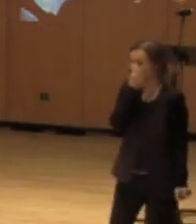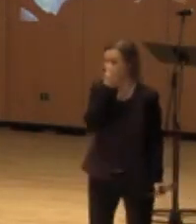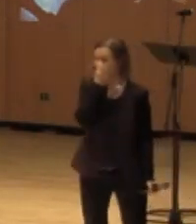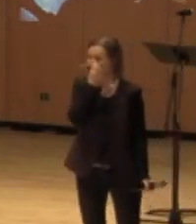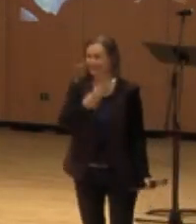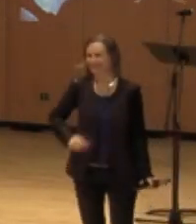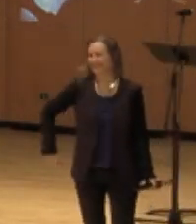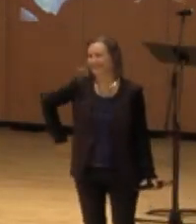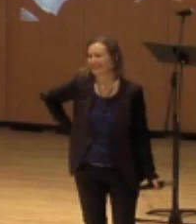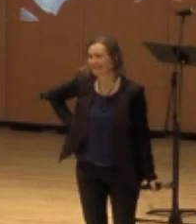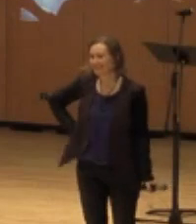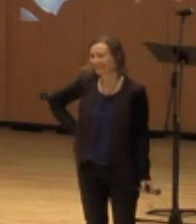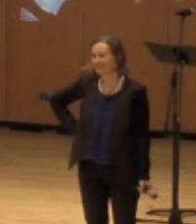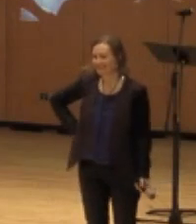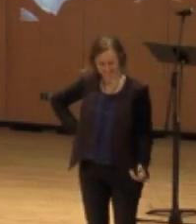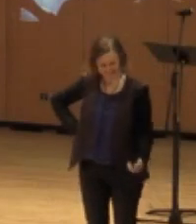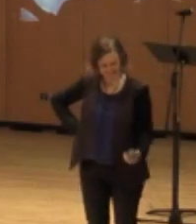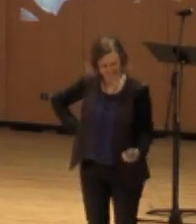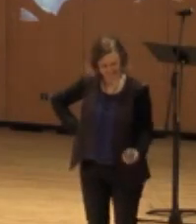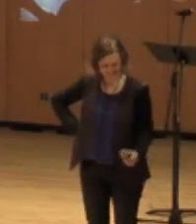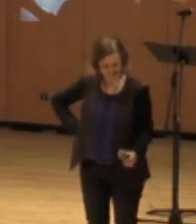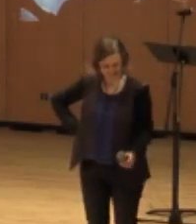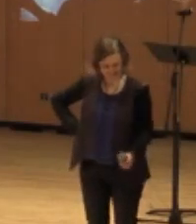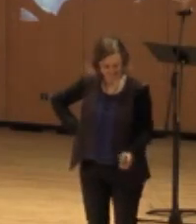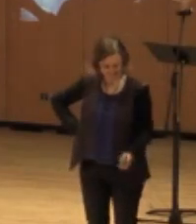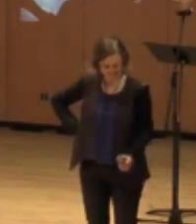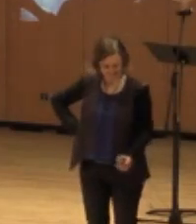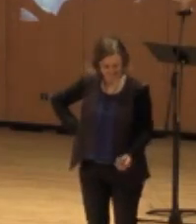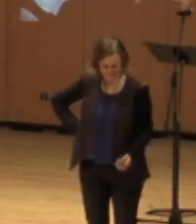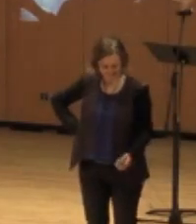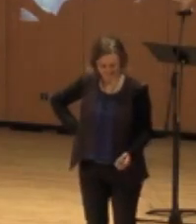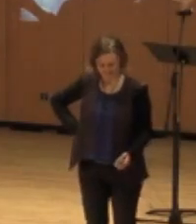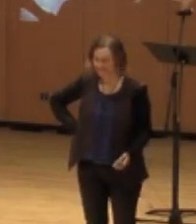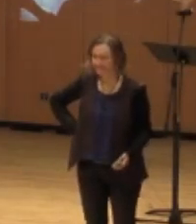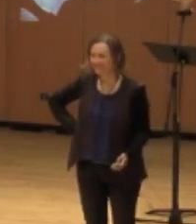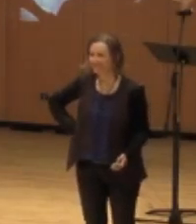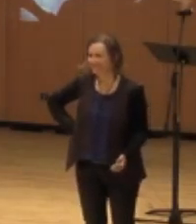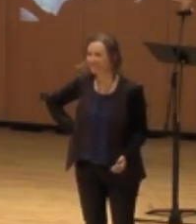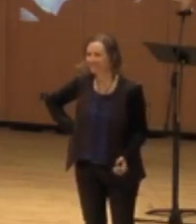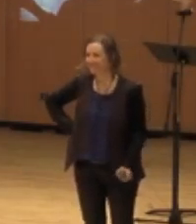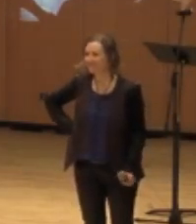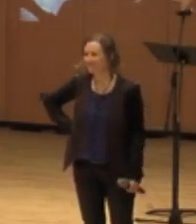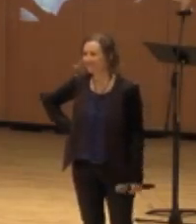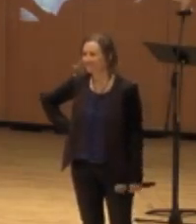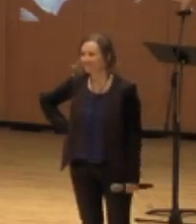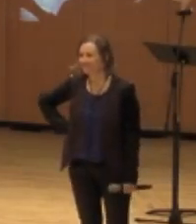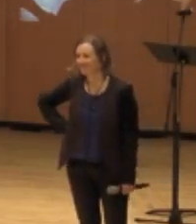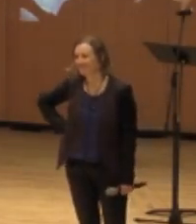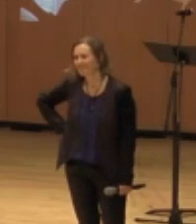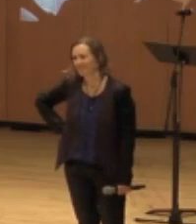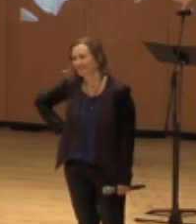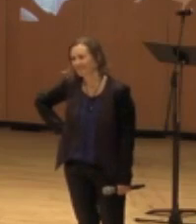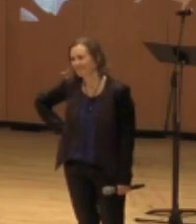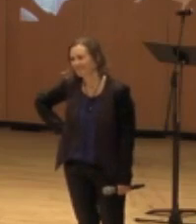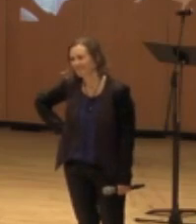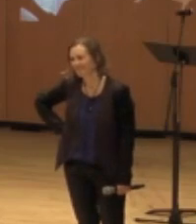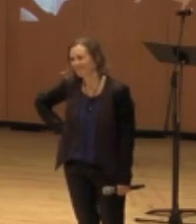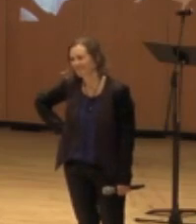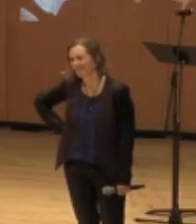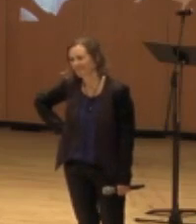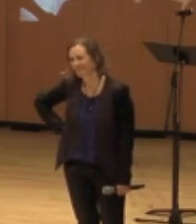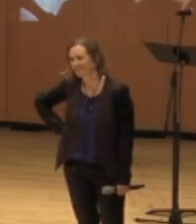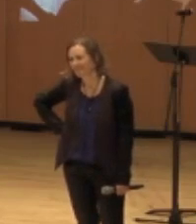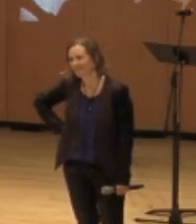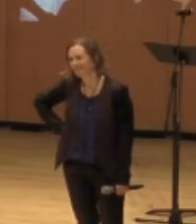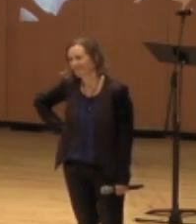hi I I thought it was terrific I I was really delighted to be introduced to this voice that I didn't know in the theater Anna